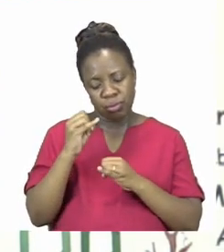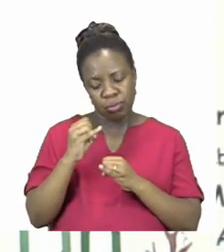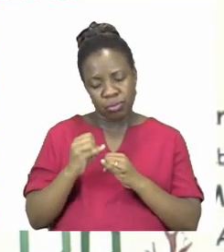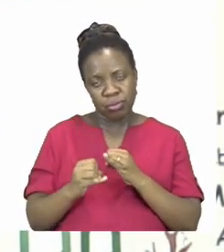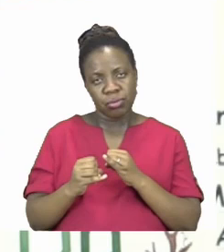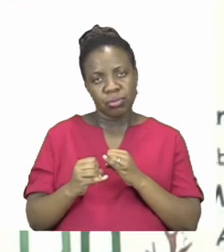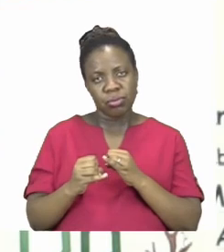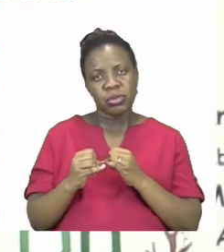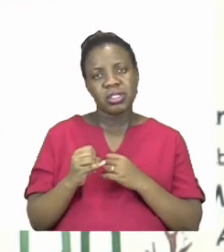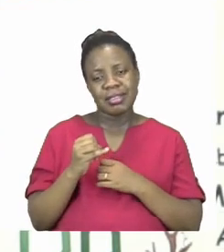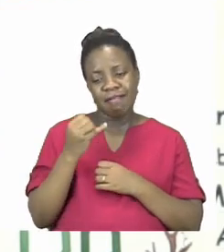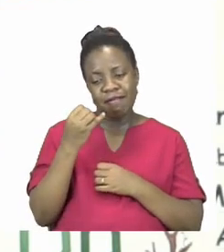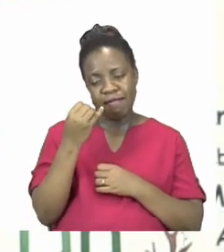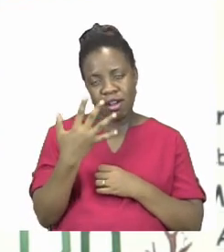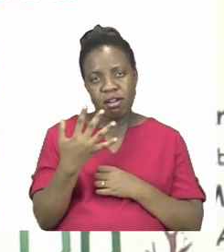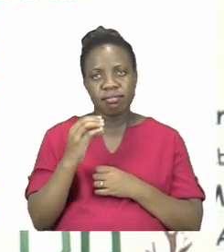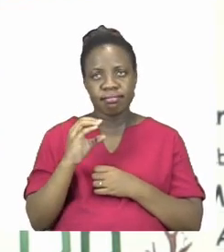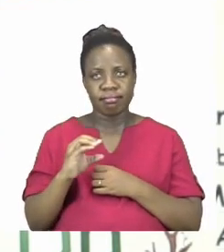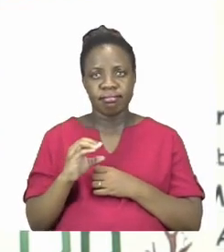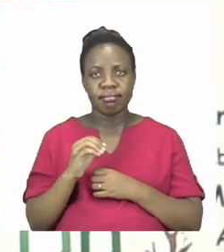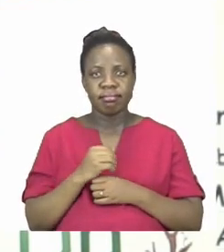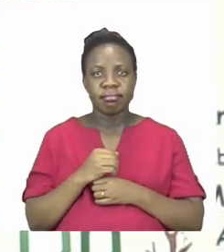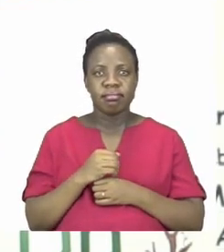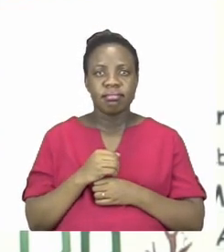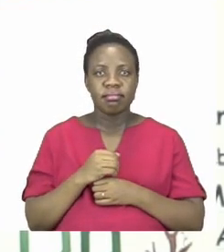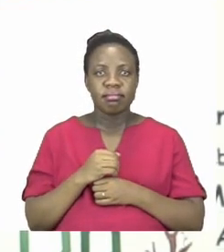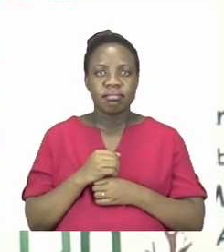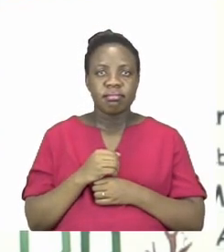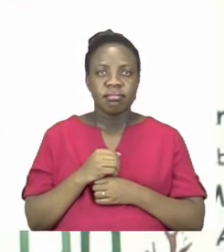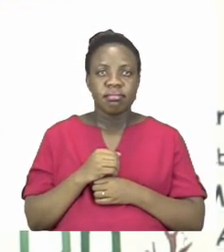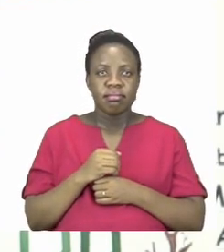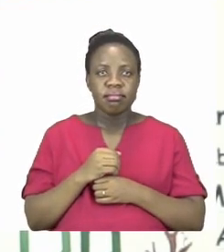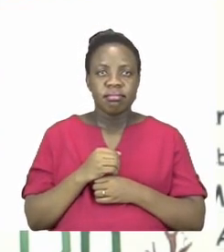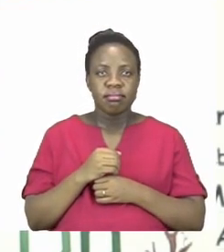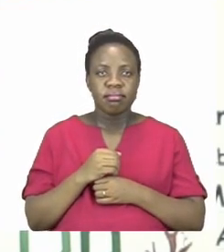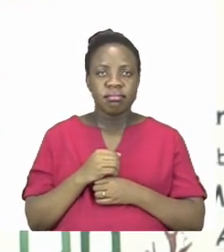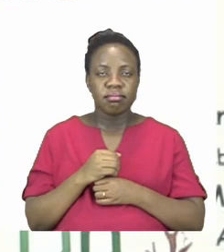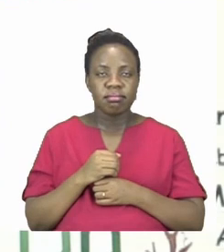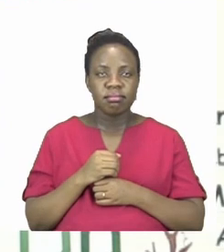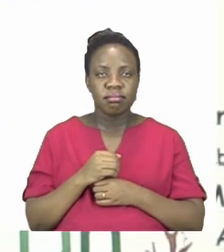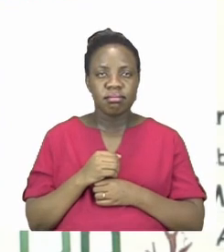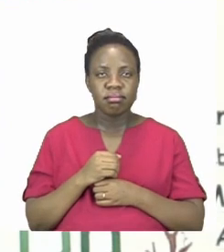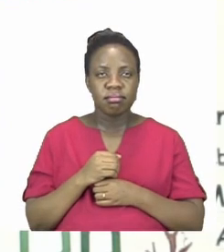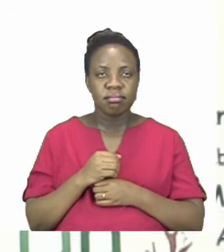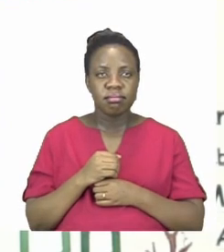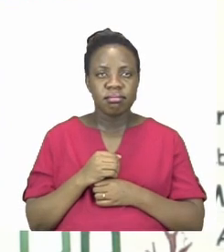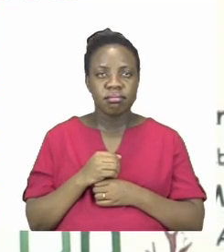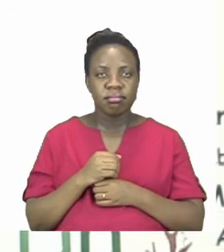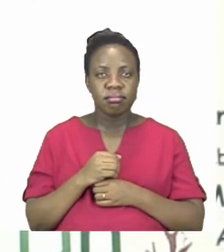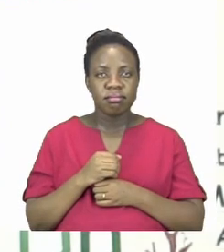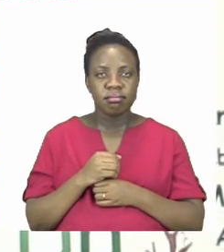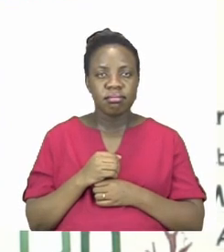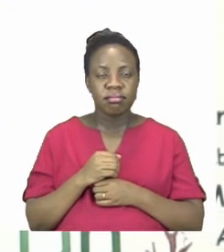the 5, and we can go ahead and use the 5-cent coin. So this is not actually adding money, it's